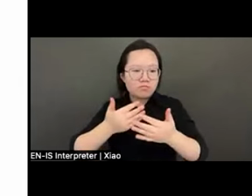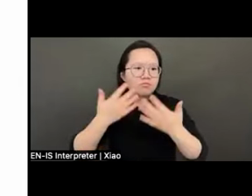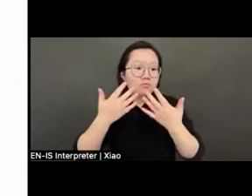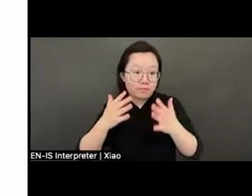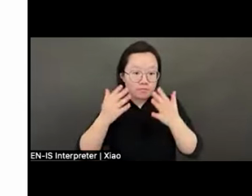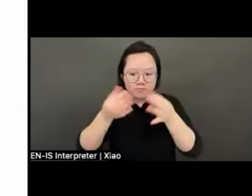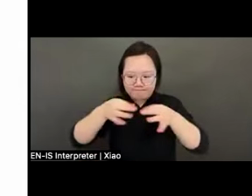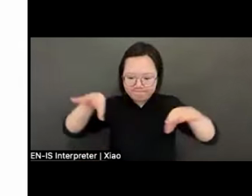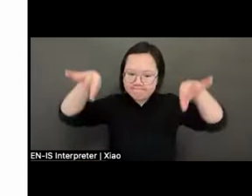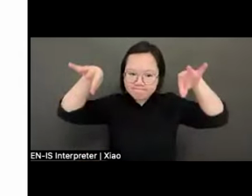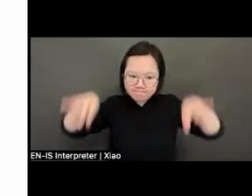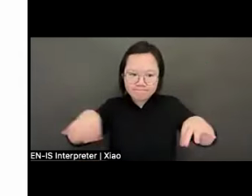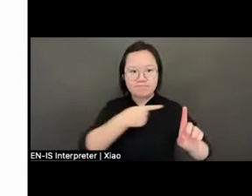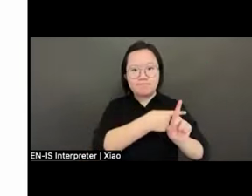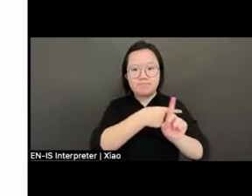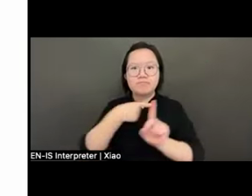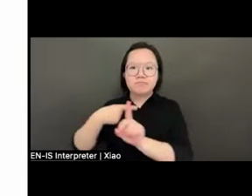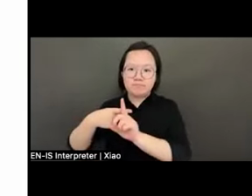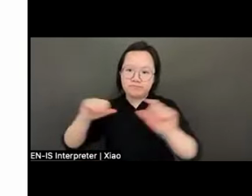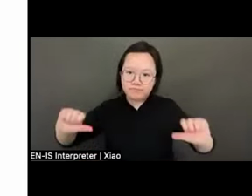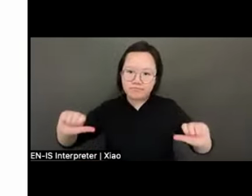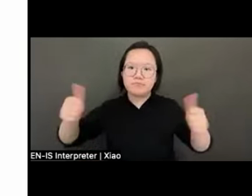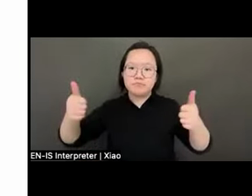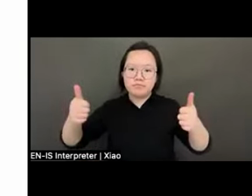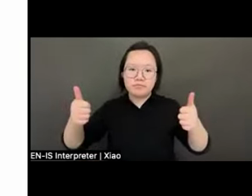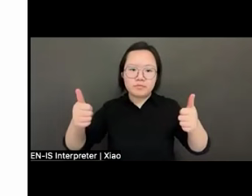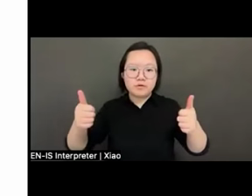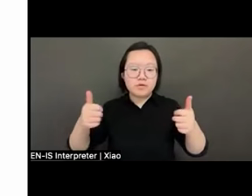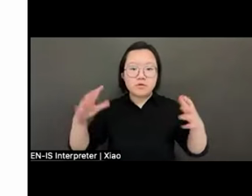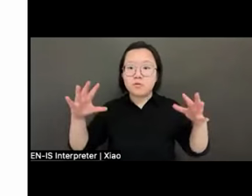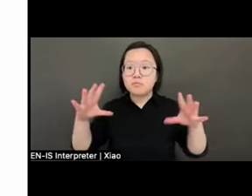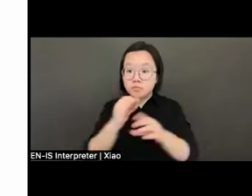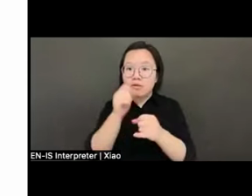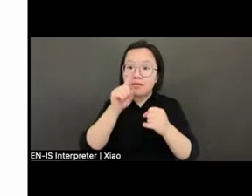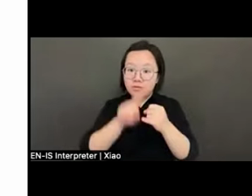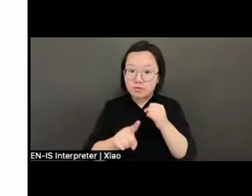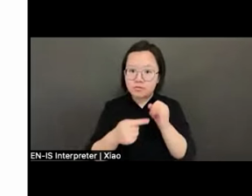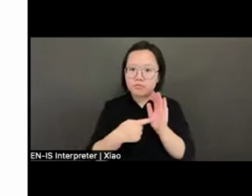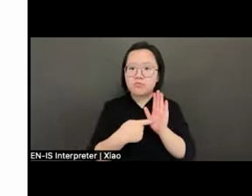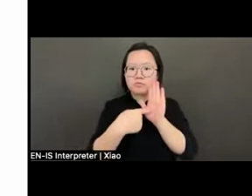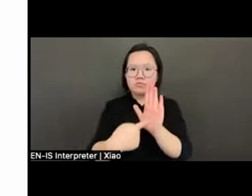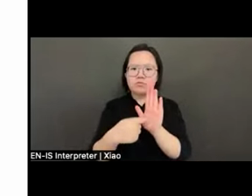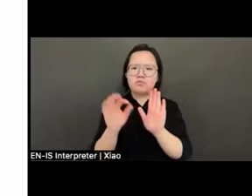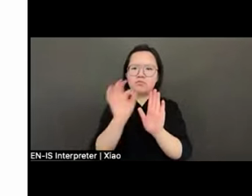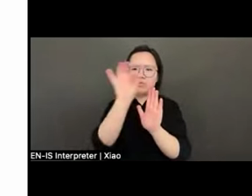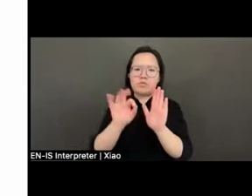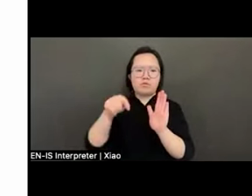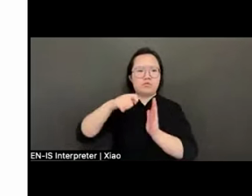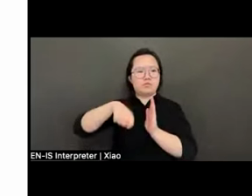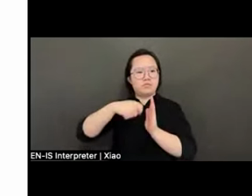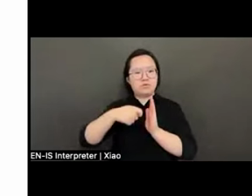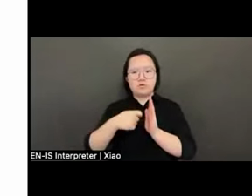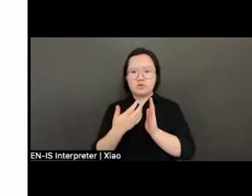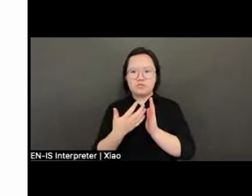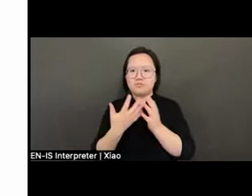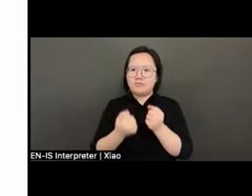your application. You'll have to show why this cross-continental collaboration is an added value for the project itself. So in terms of